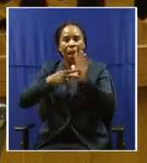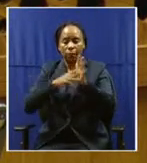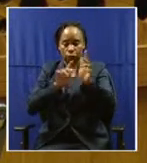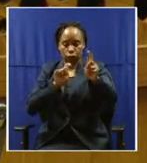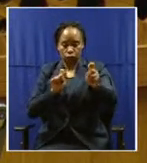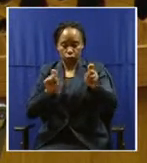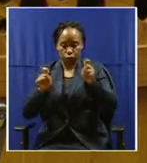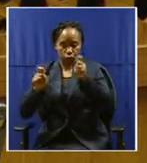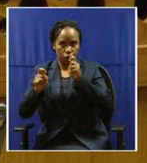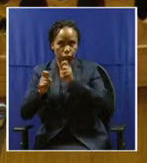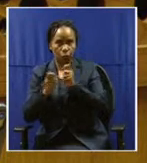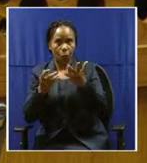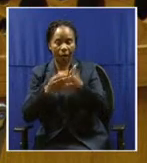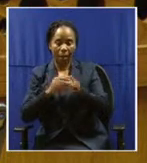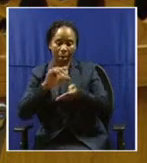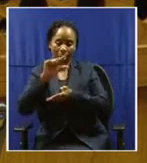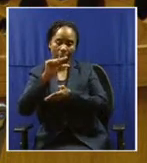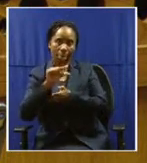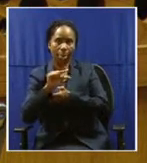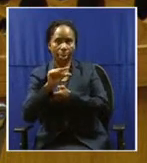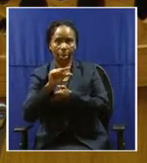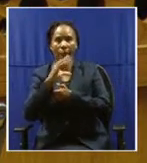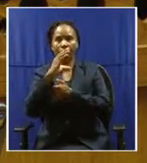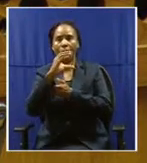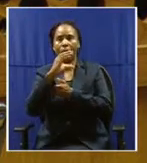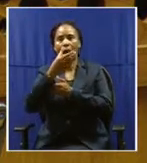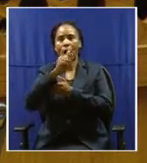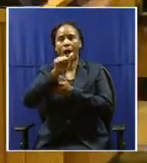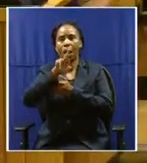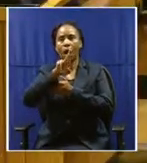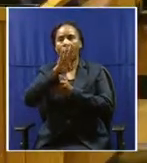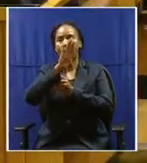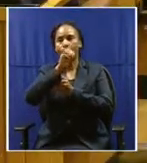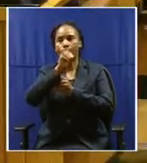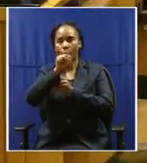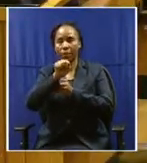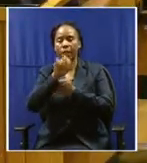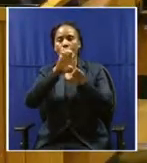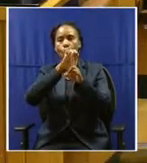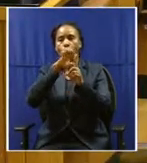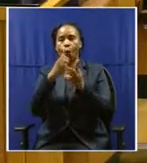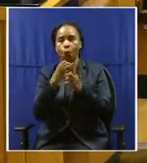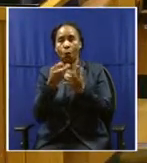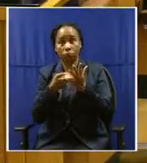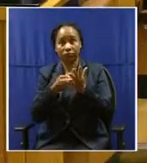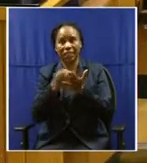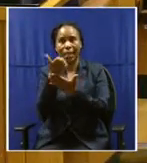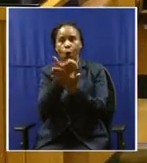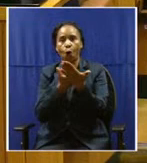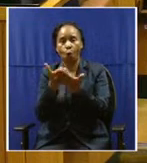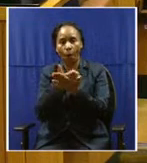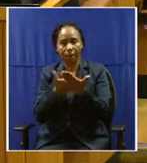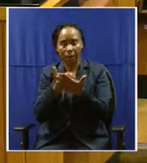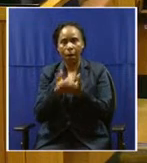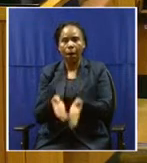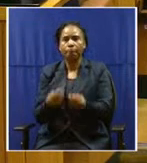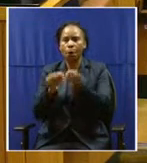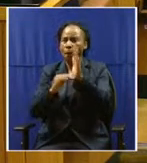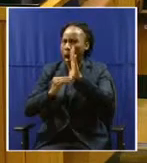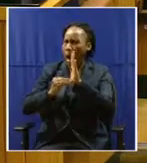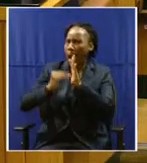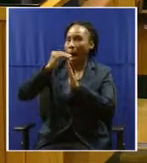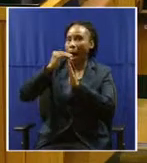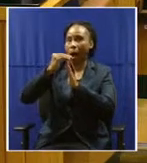low carbon economy and climate resilient society. We will not achieve higher rates of